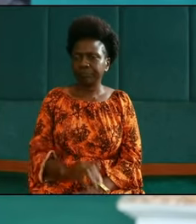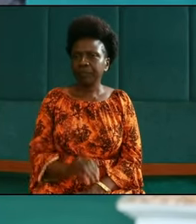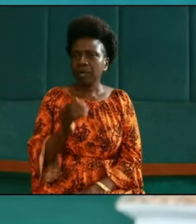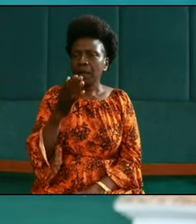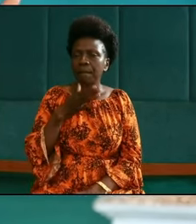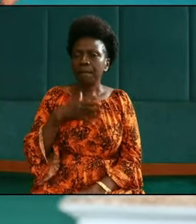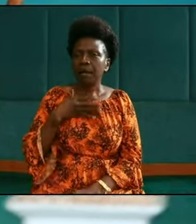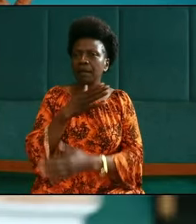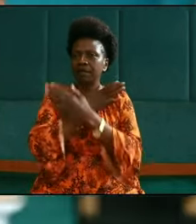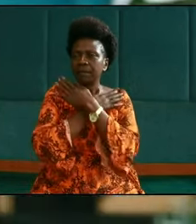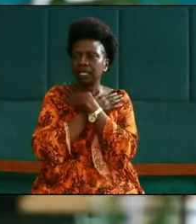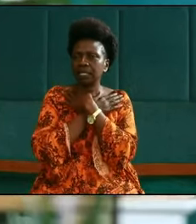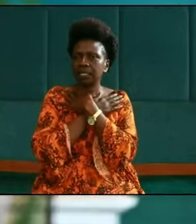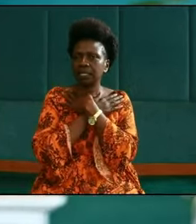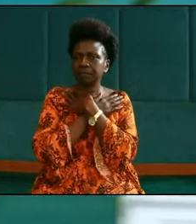My friend,